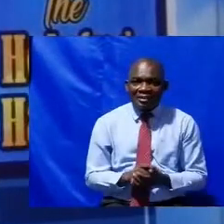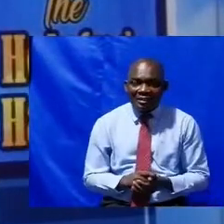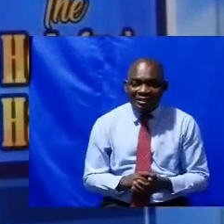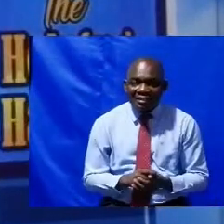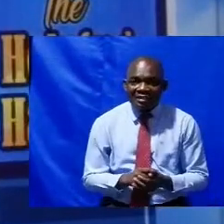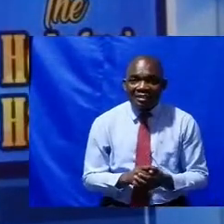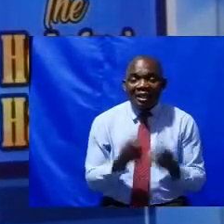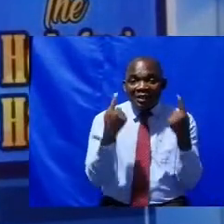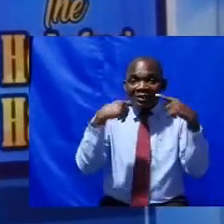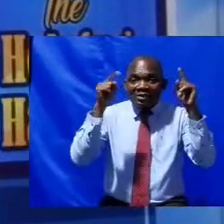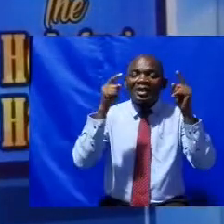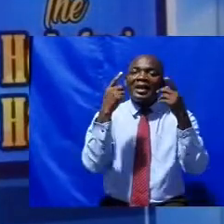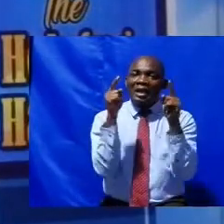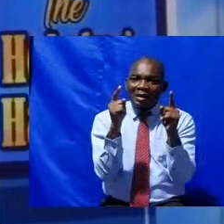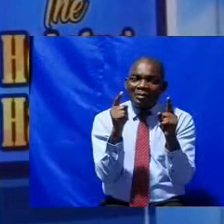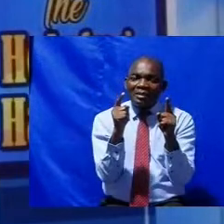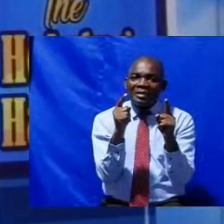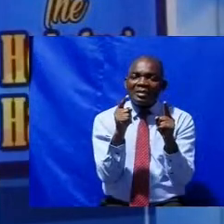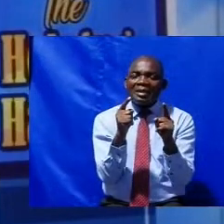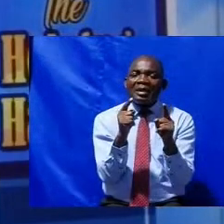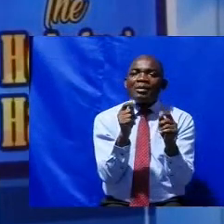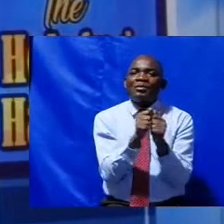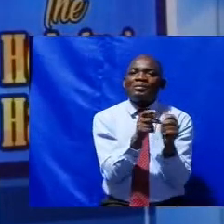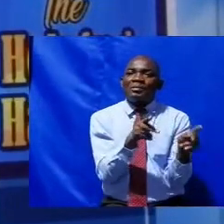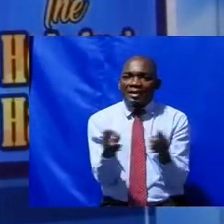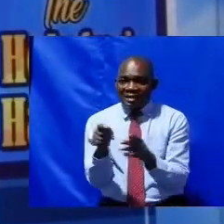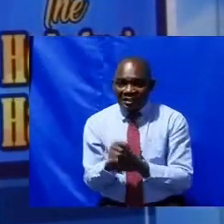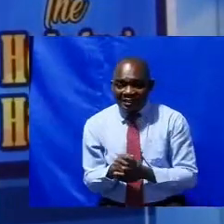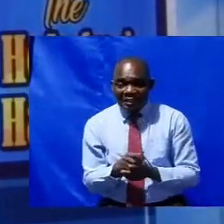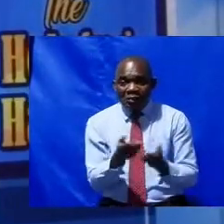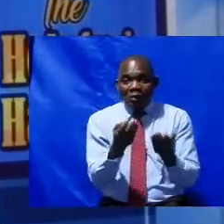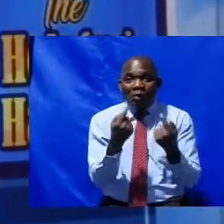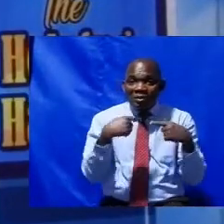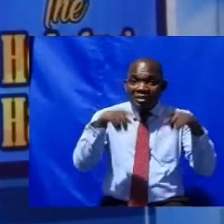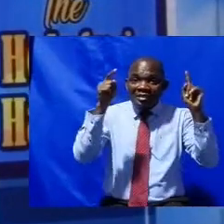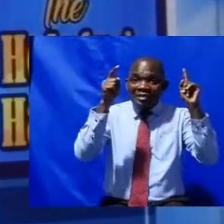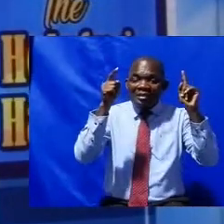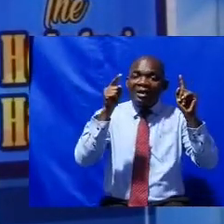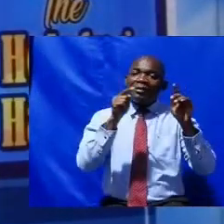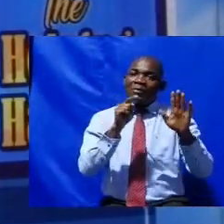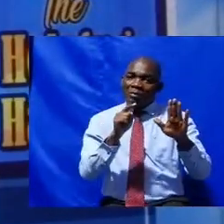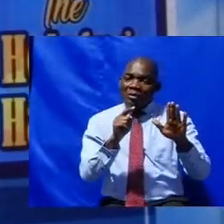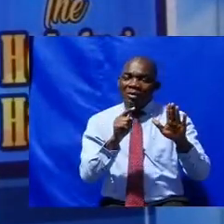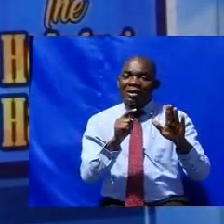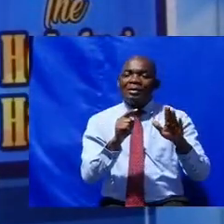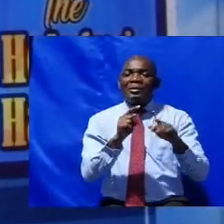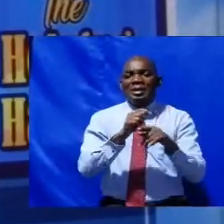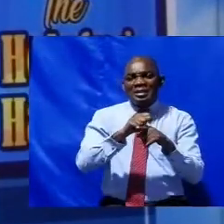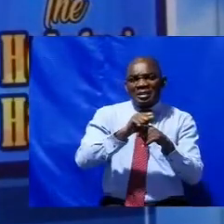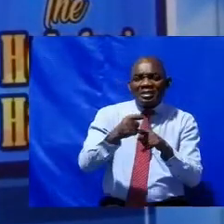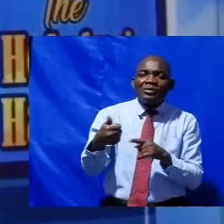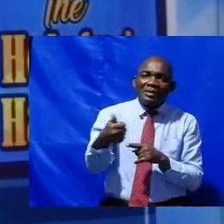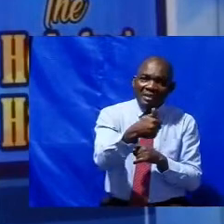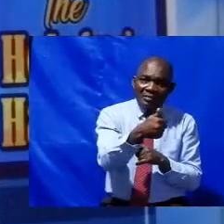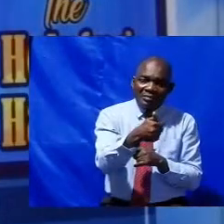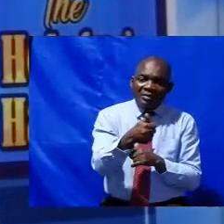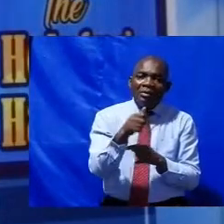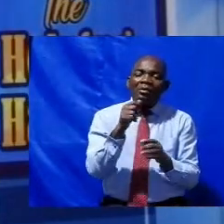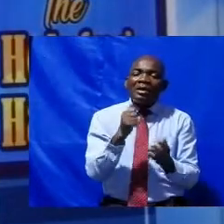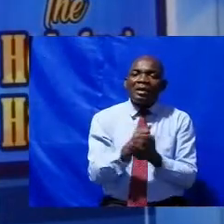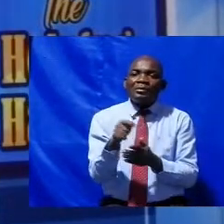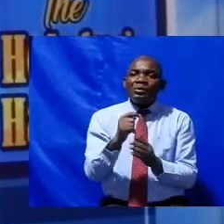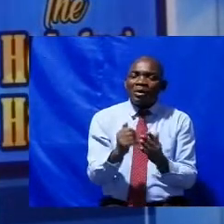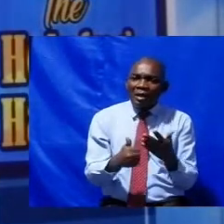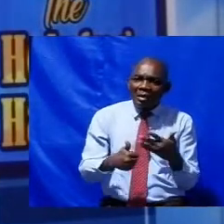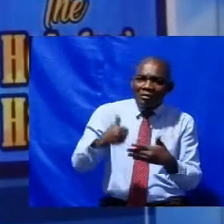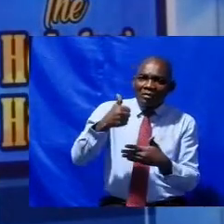automatically. Success happens intentionally. To succeed in life, you must build capacity enough to